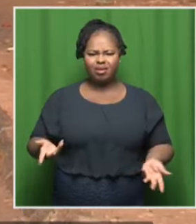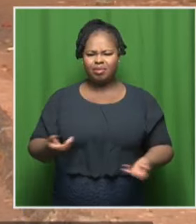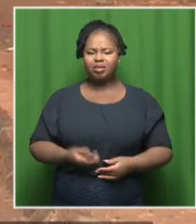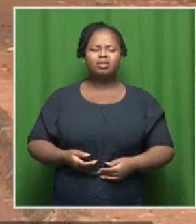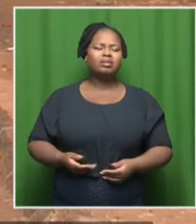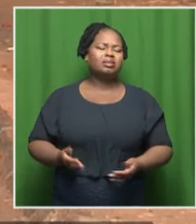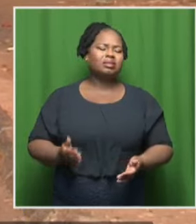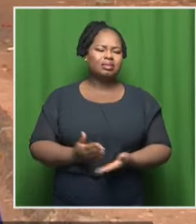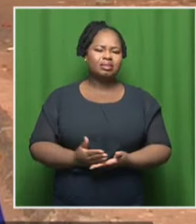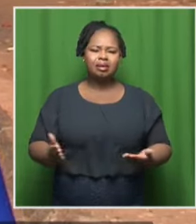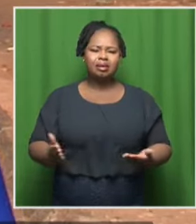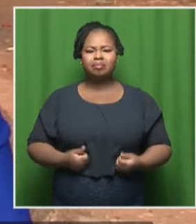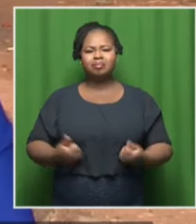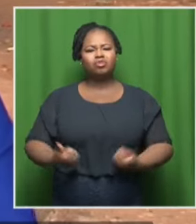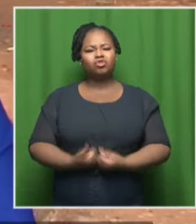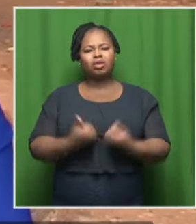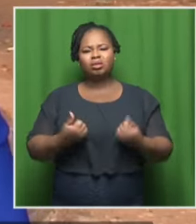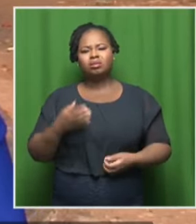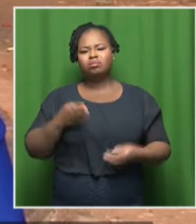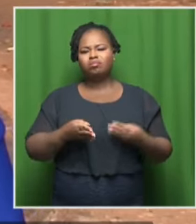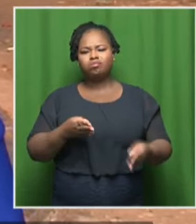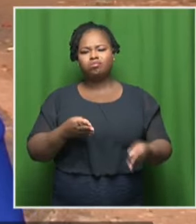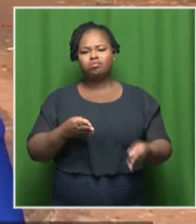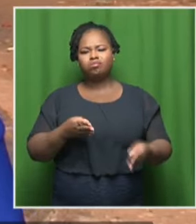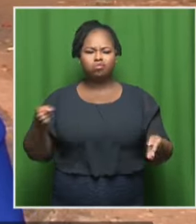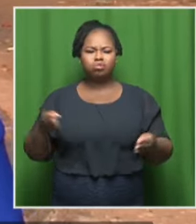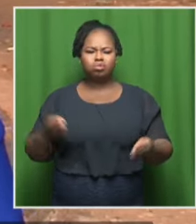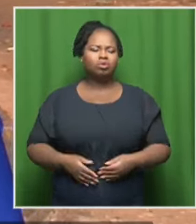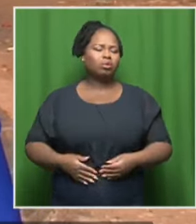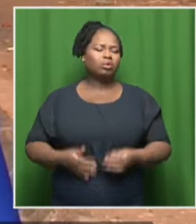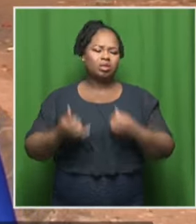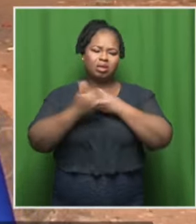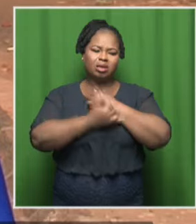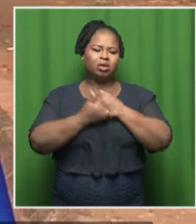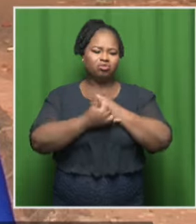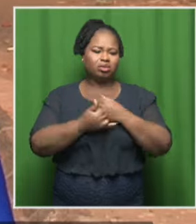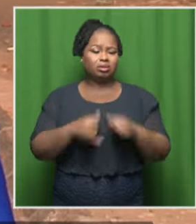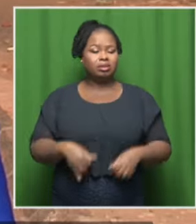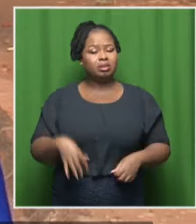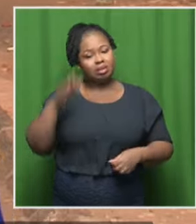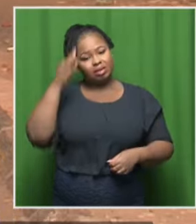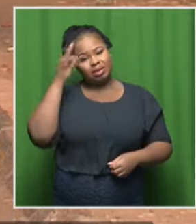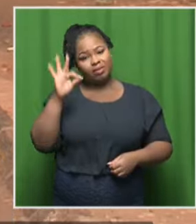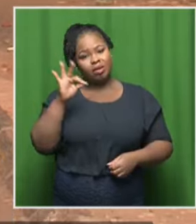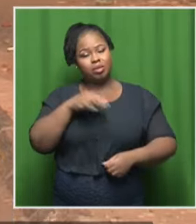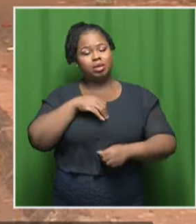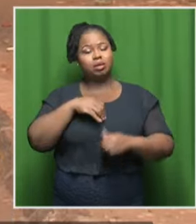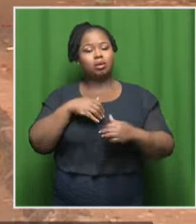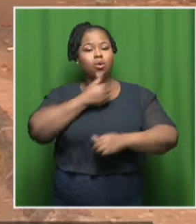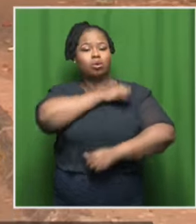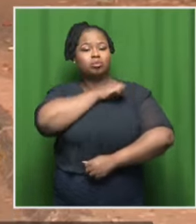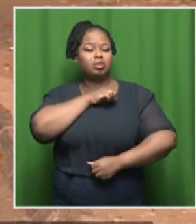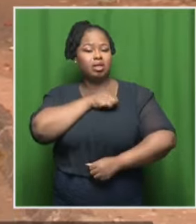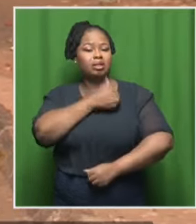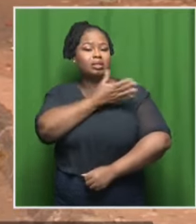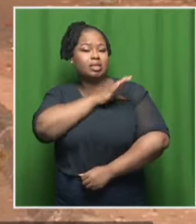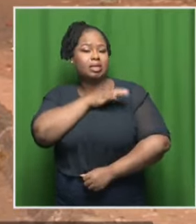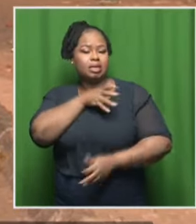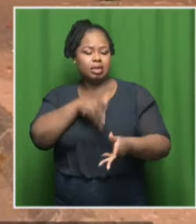are glaring challenges at many of the country's public health care facilities.